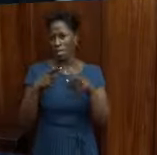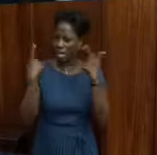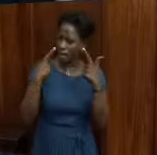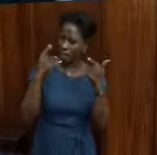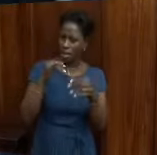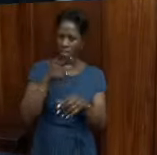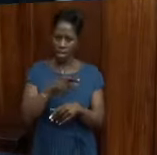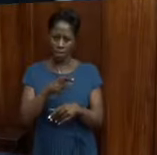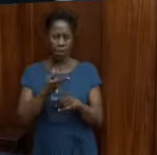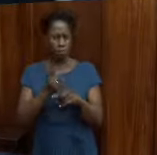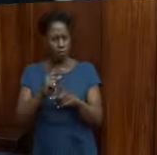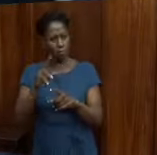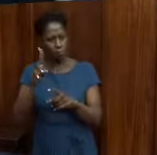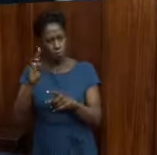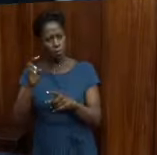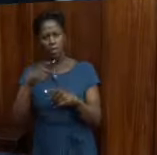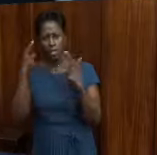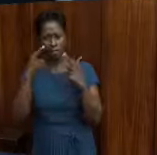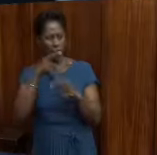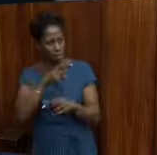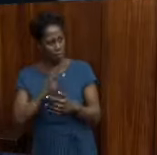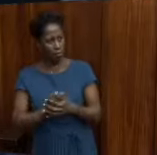promoted by the other side,